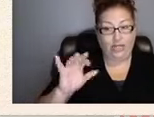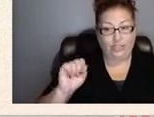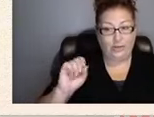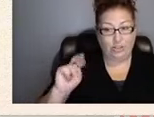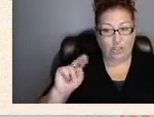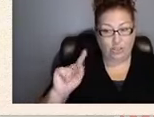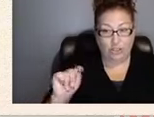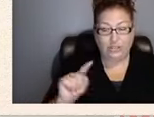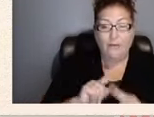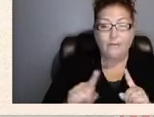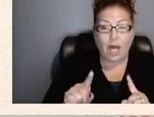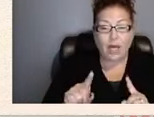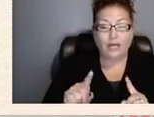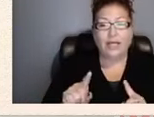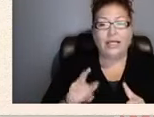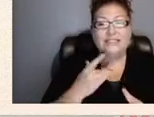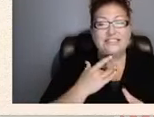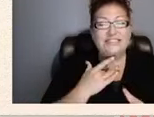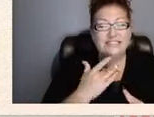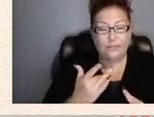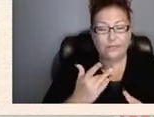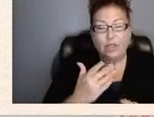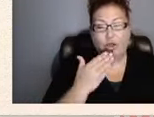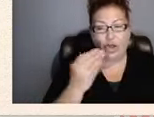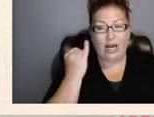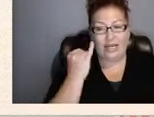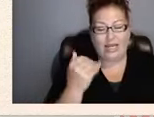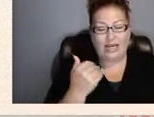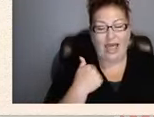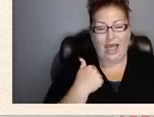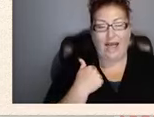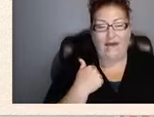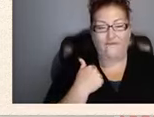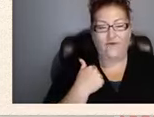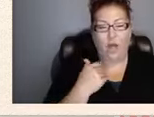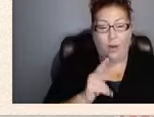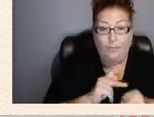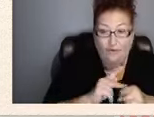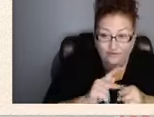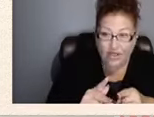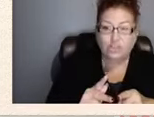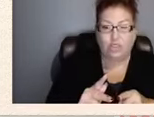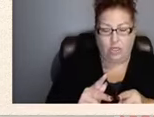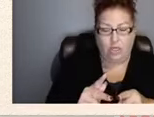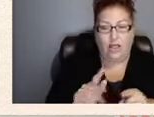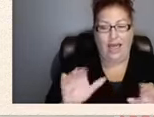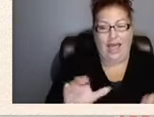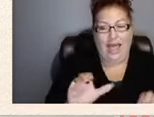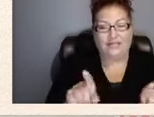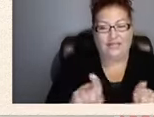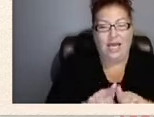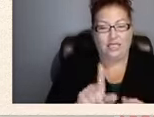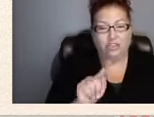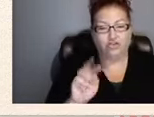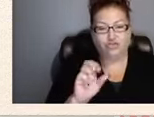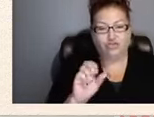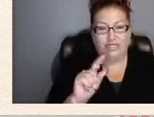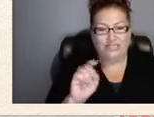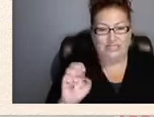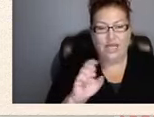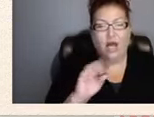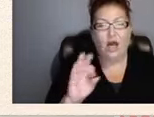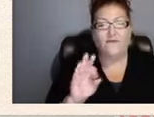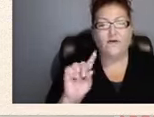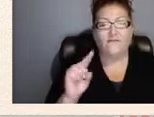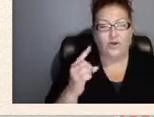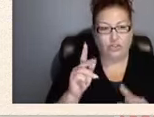it usually is a good idea to have a professional act as a trustee of a first-party special needs